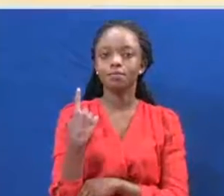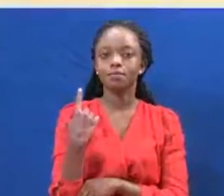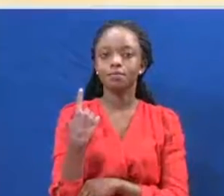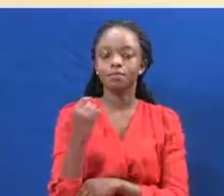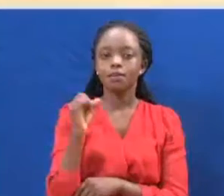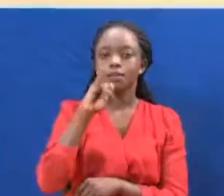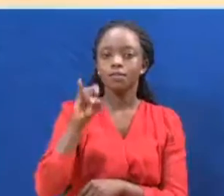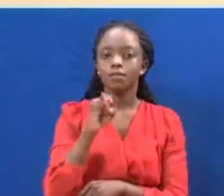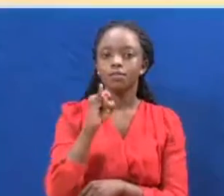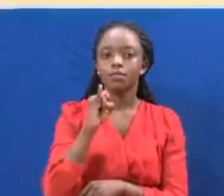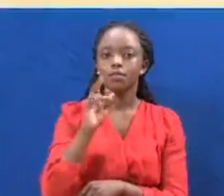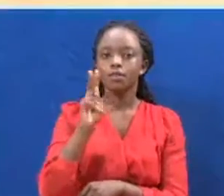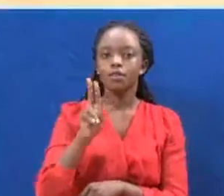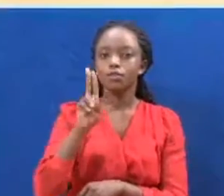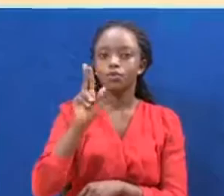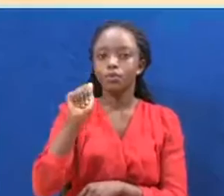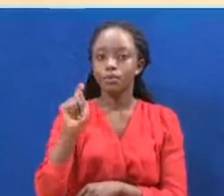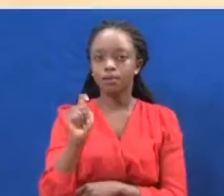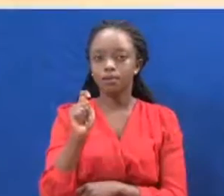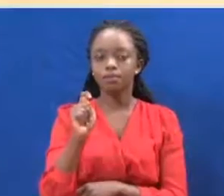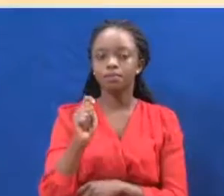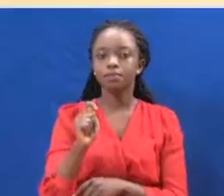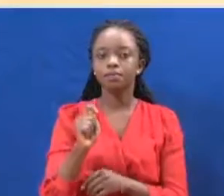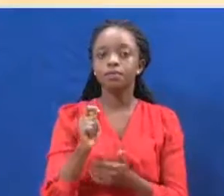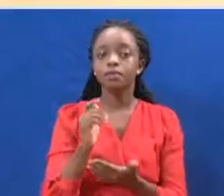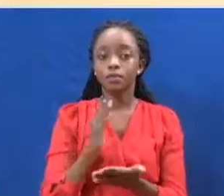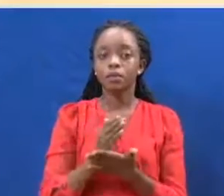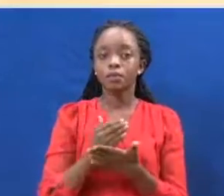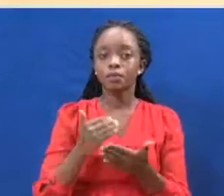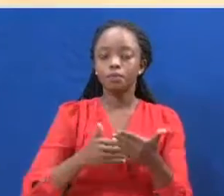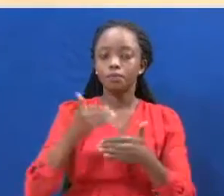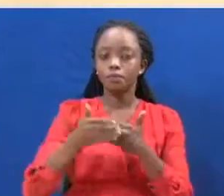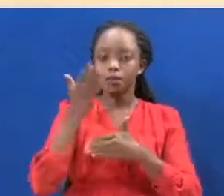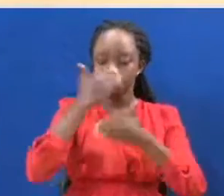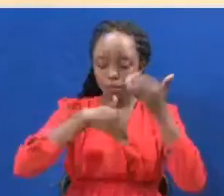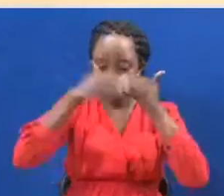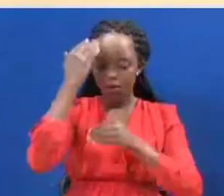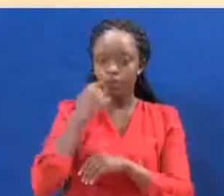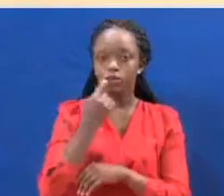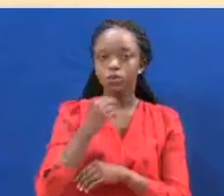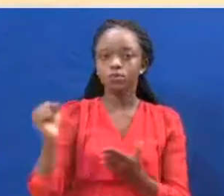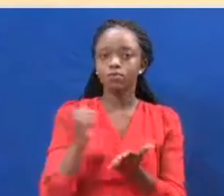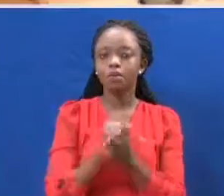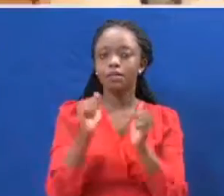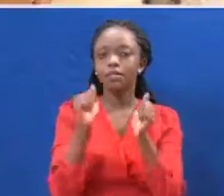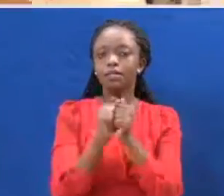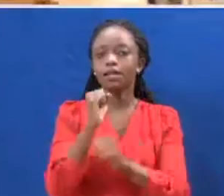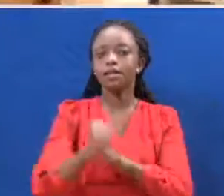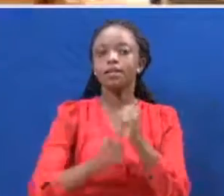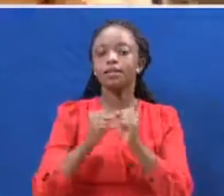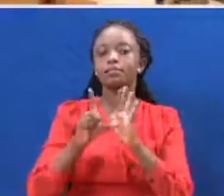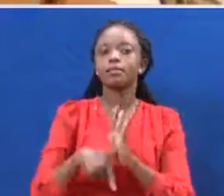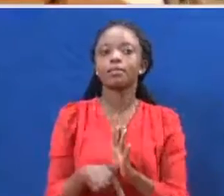JKU. And of course, the next full professor was appointed 10 years after that.